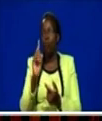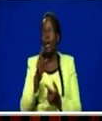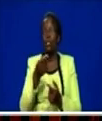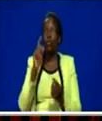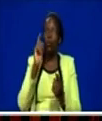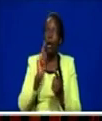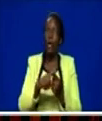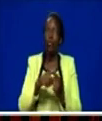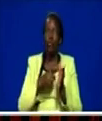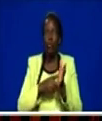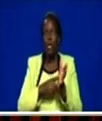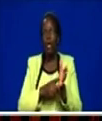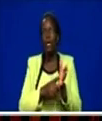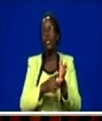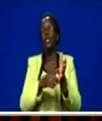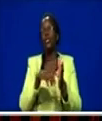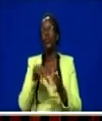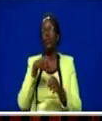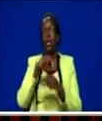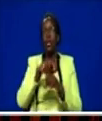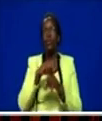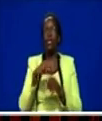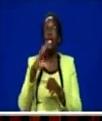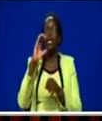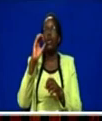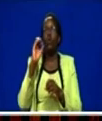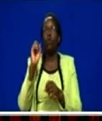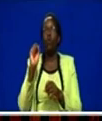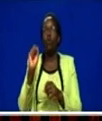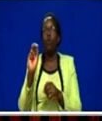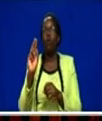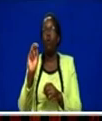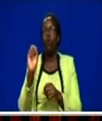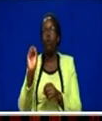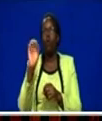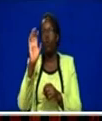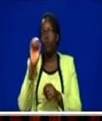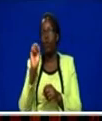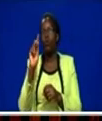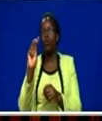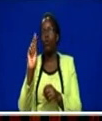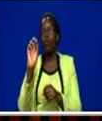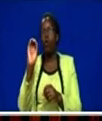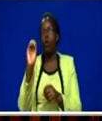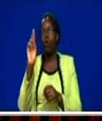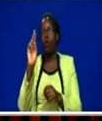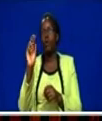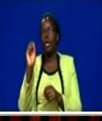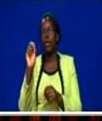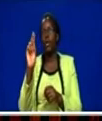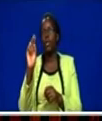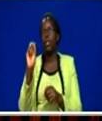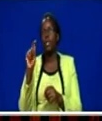be directing us to an effect that it can cause, or the cause of it, or the result of what you